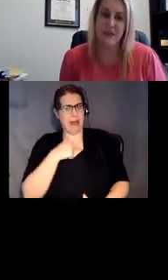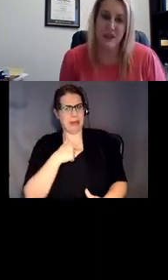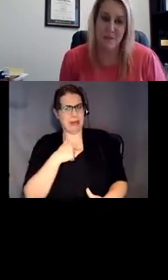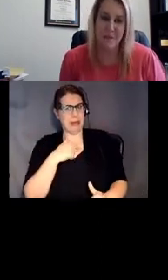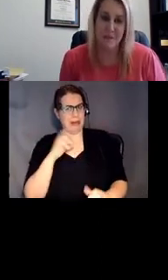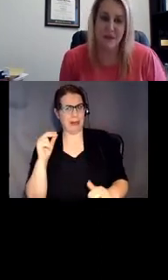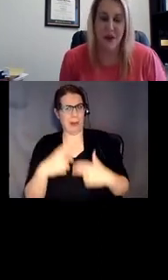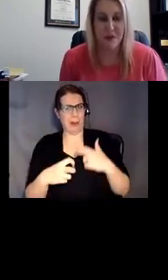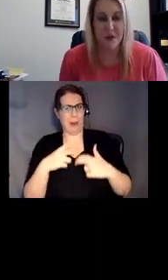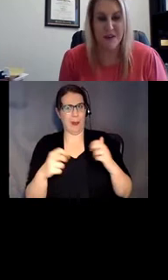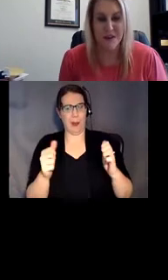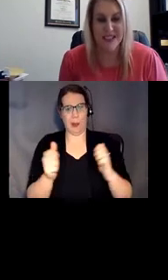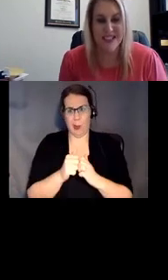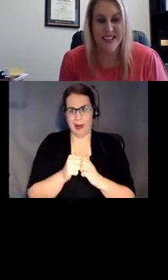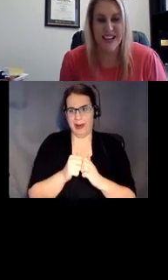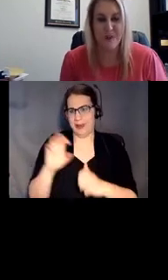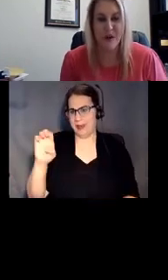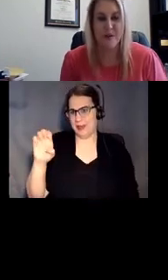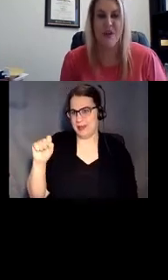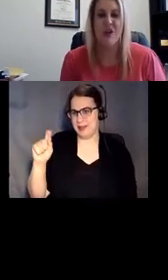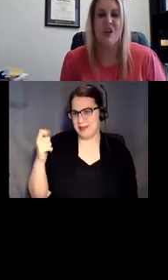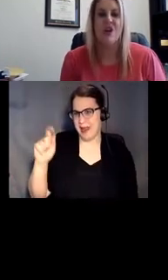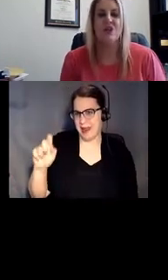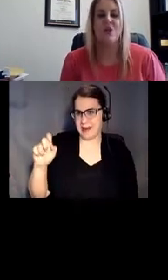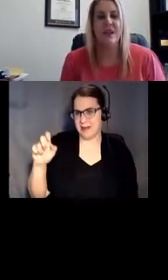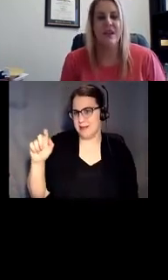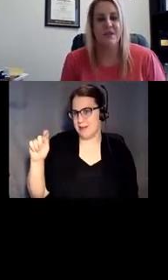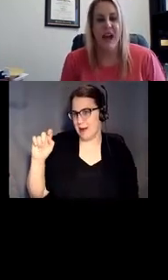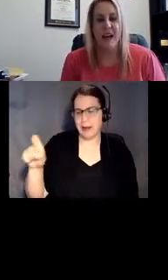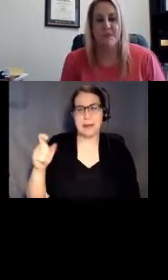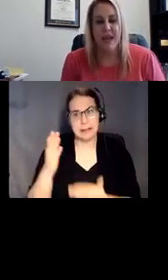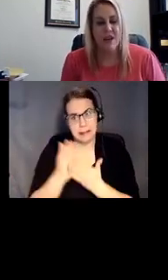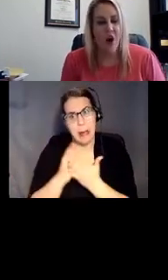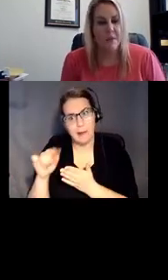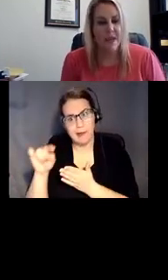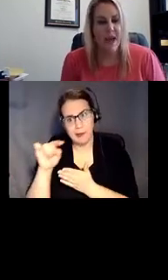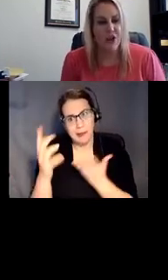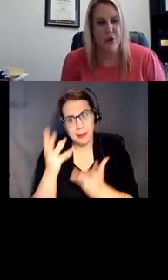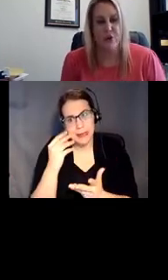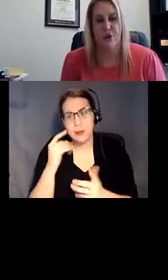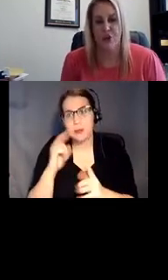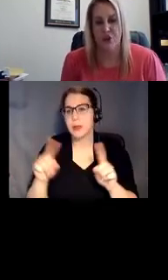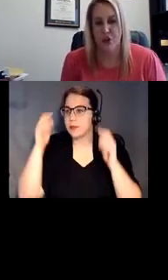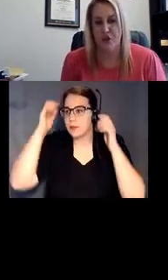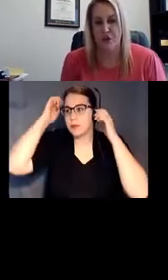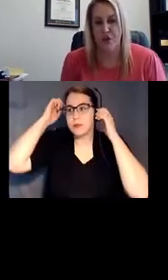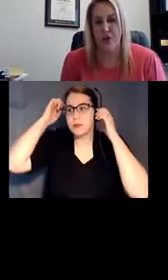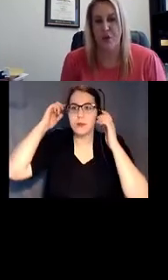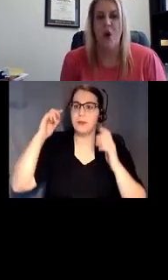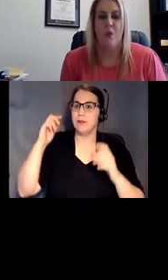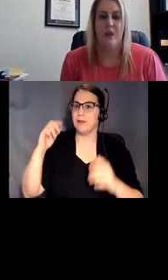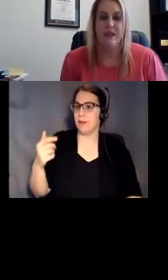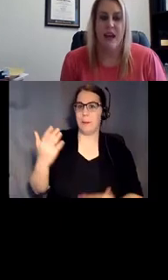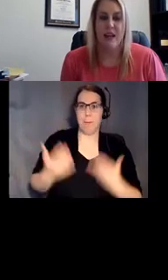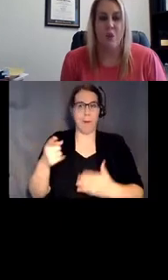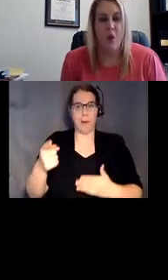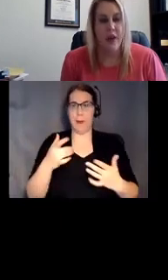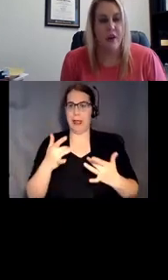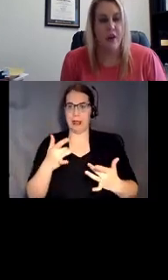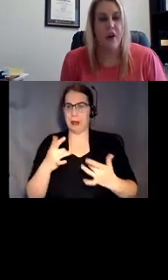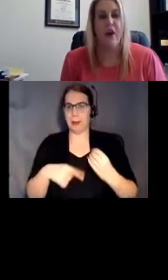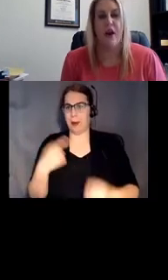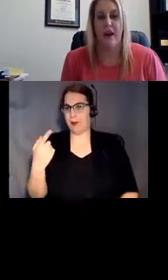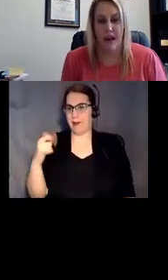we do have some members of our communities with estate tax problems. So gift tax may not be a huge concern for you when